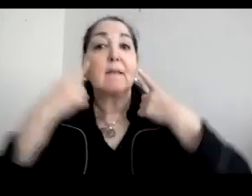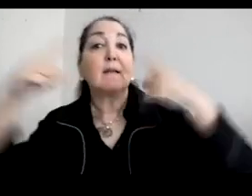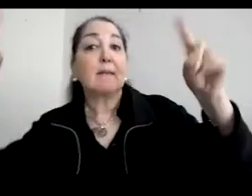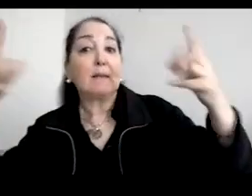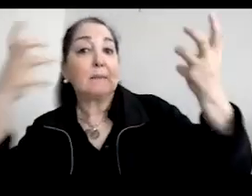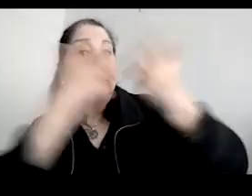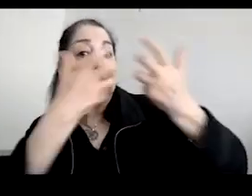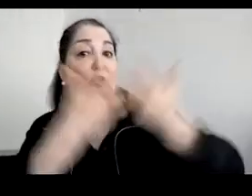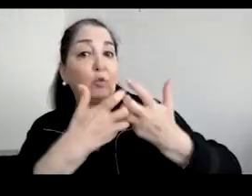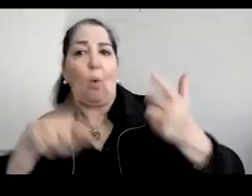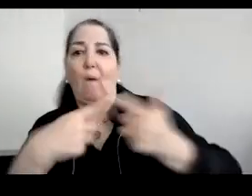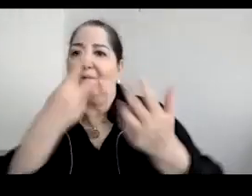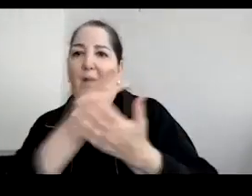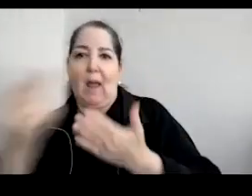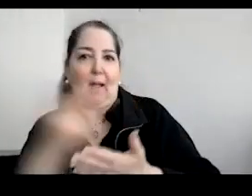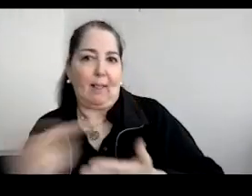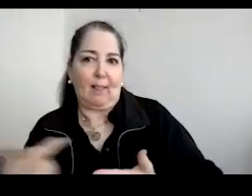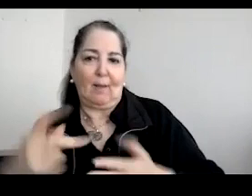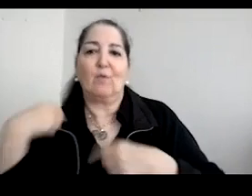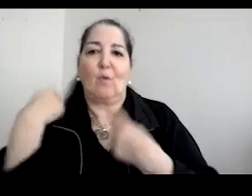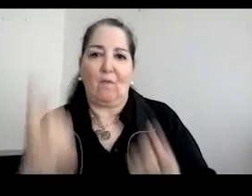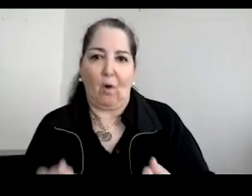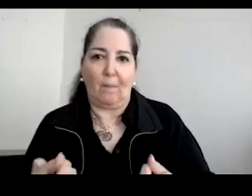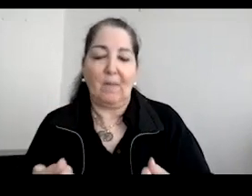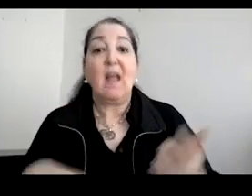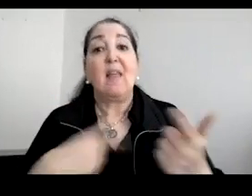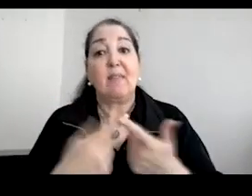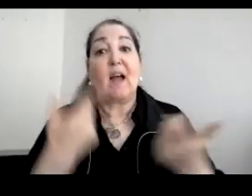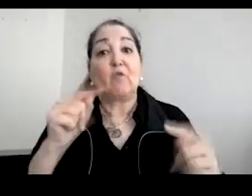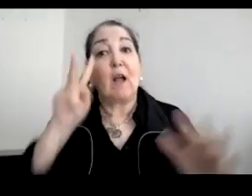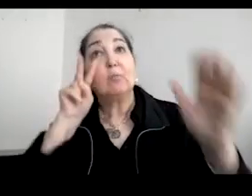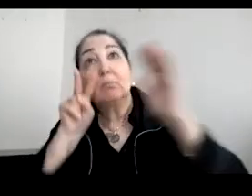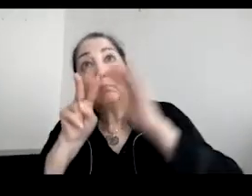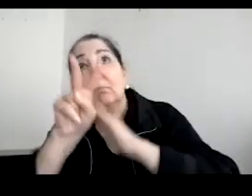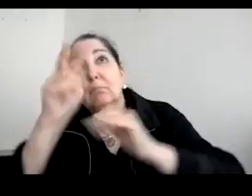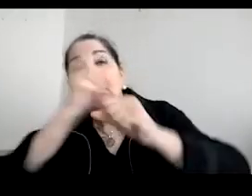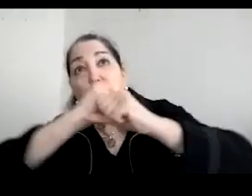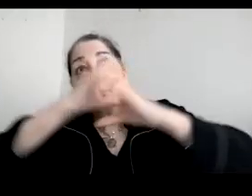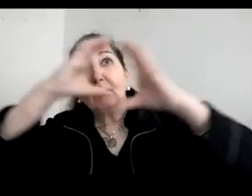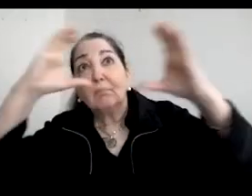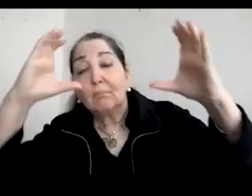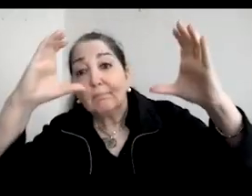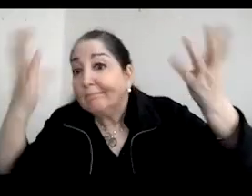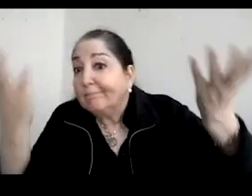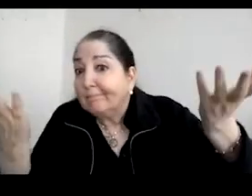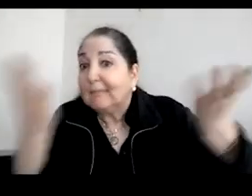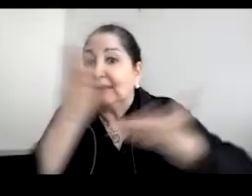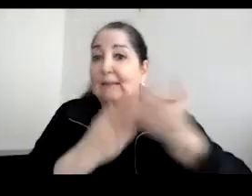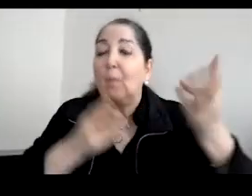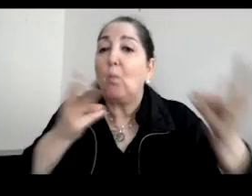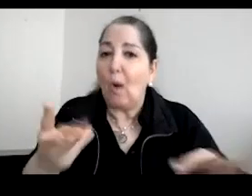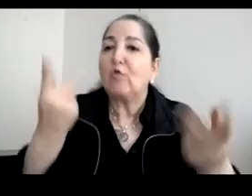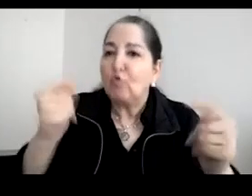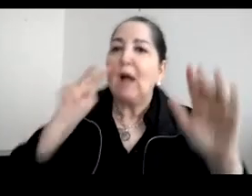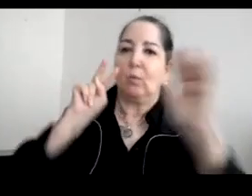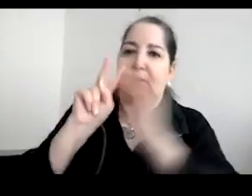and then try to look into the crystal ball a bit and predict the future to some extent. Think about what the future of the labor market is going to look like,